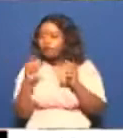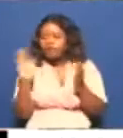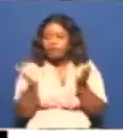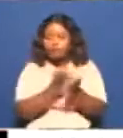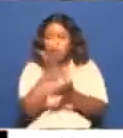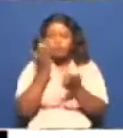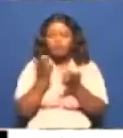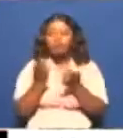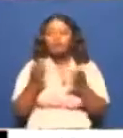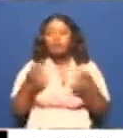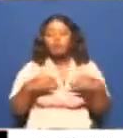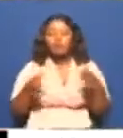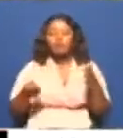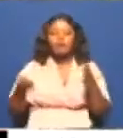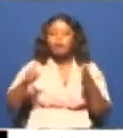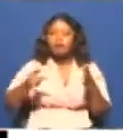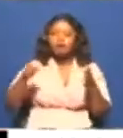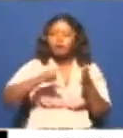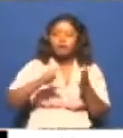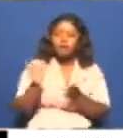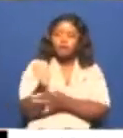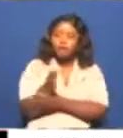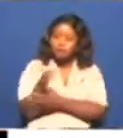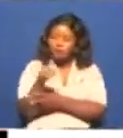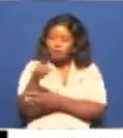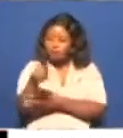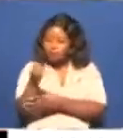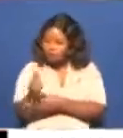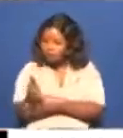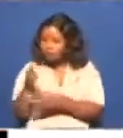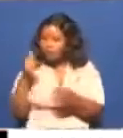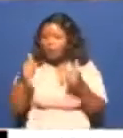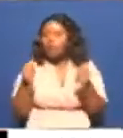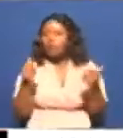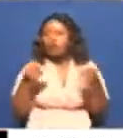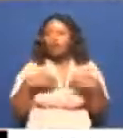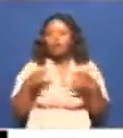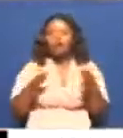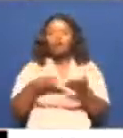witnessed increased fishing activities that has seen the stock dwindle.